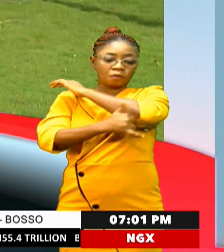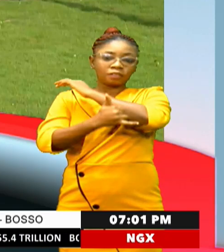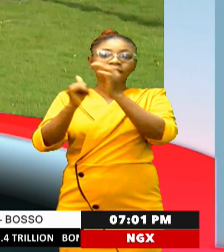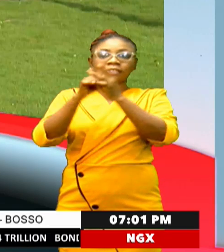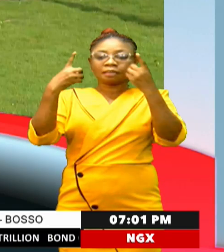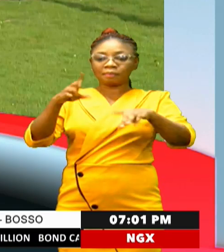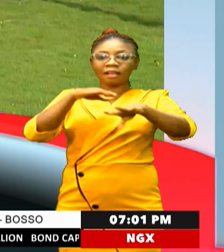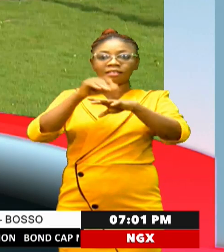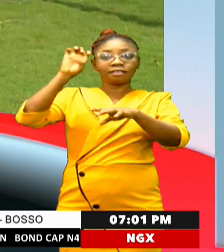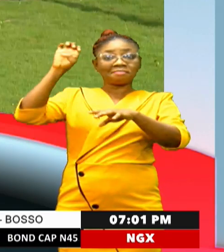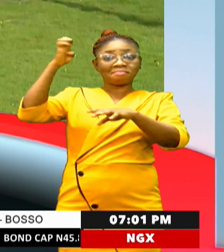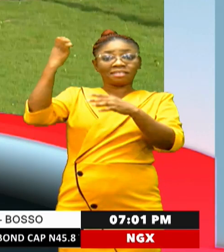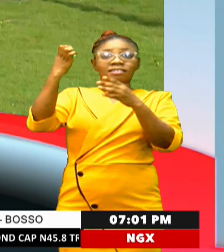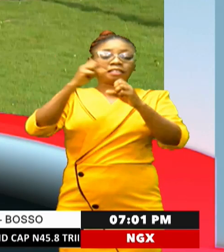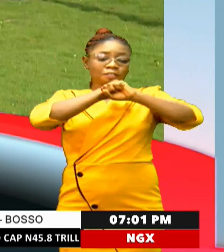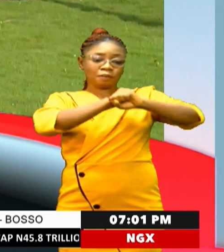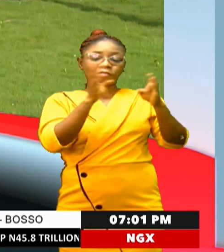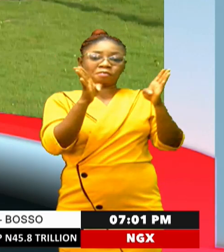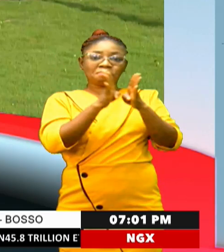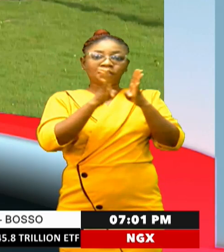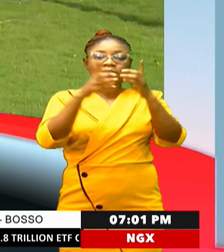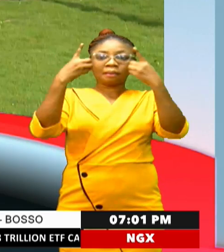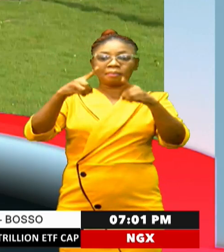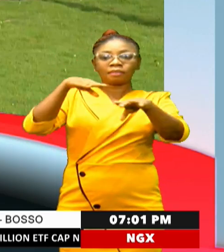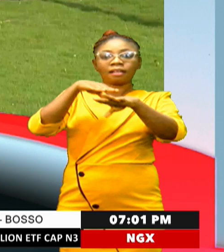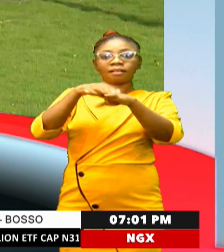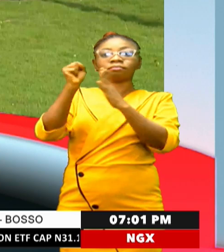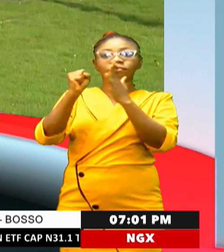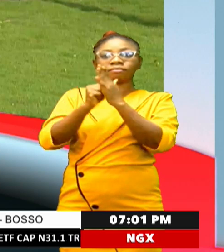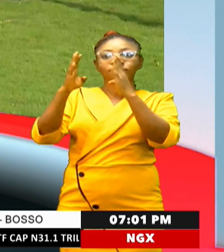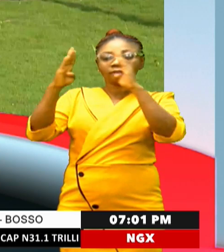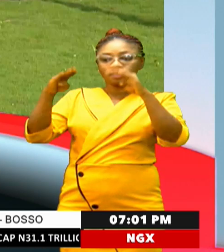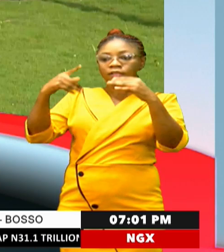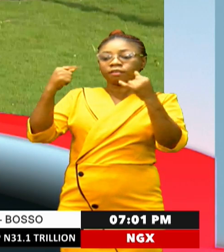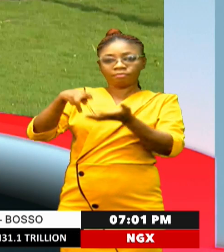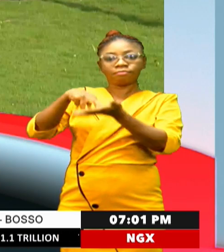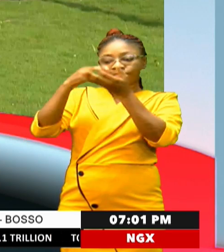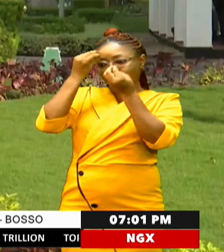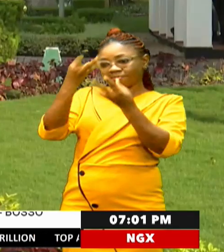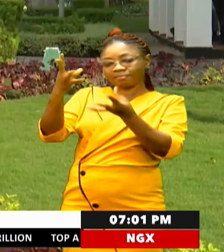meeting held at the State House. Let's now hear from State House correspondent Musbah Danwahab.